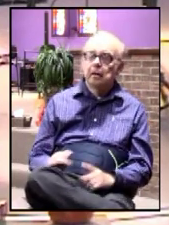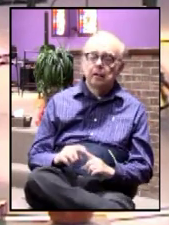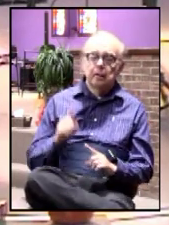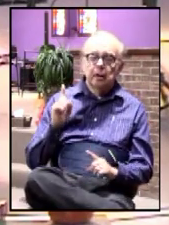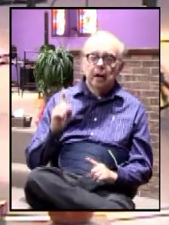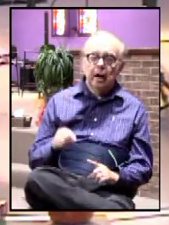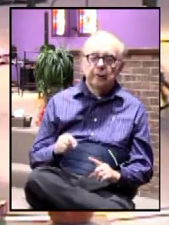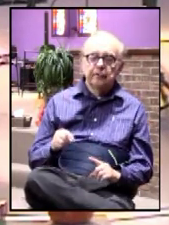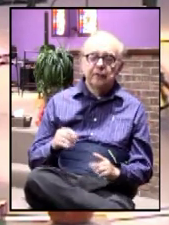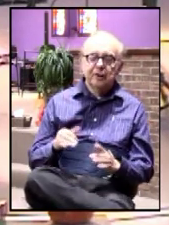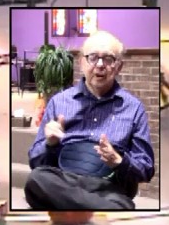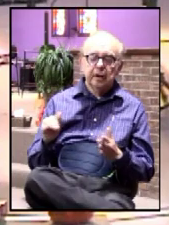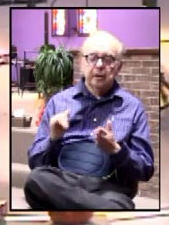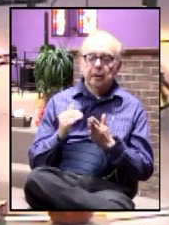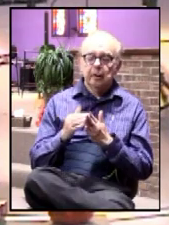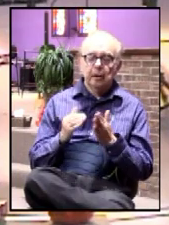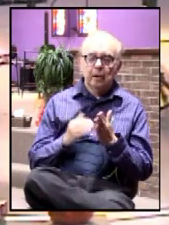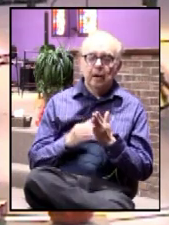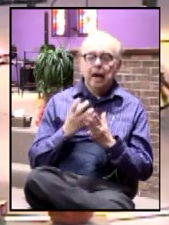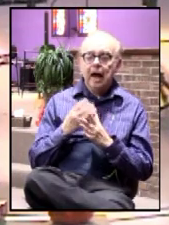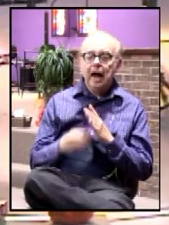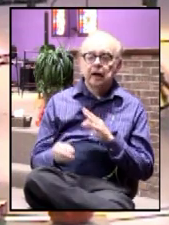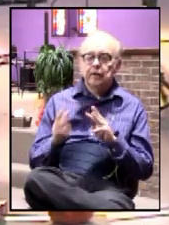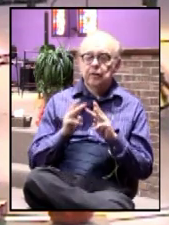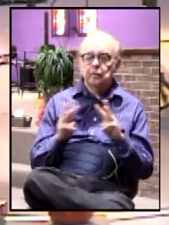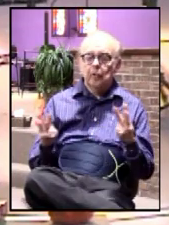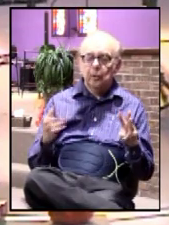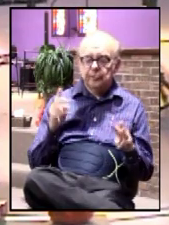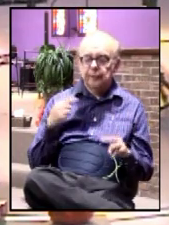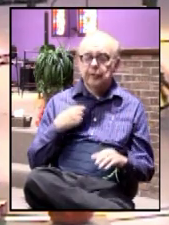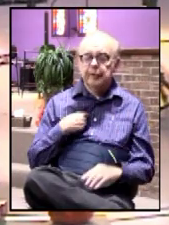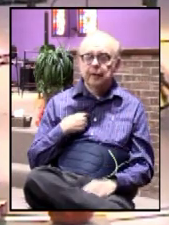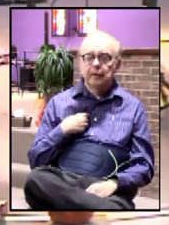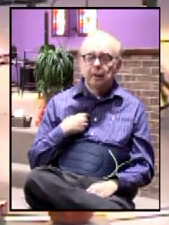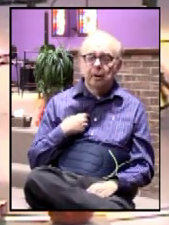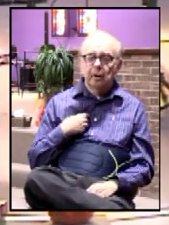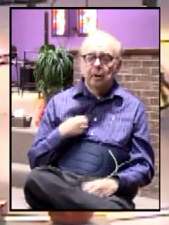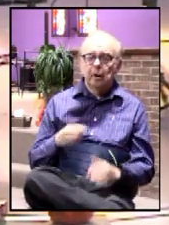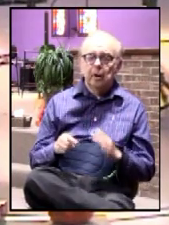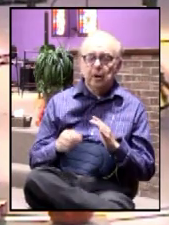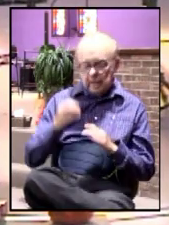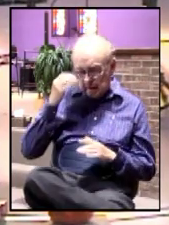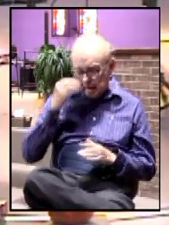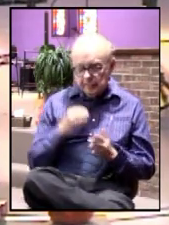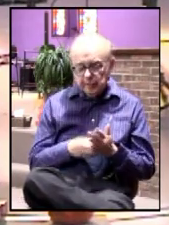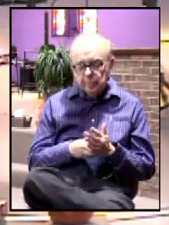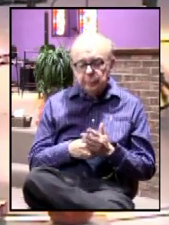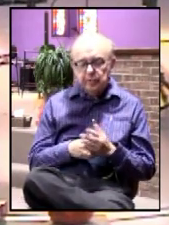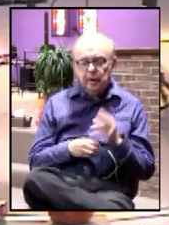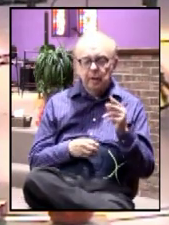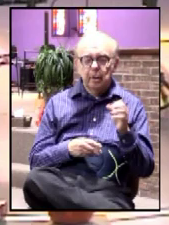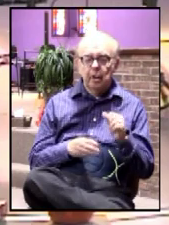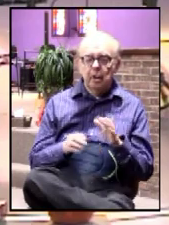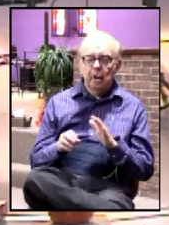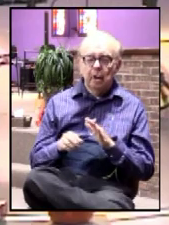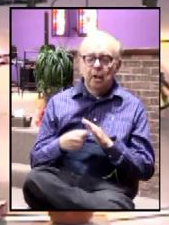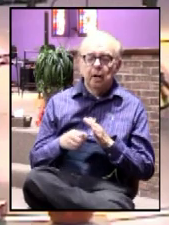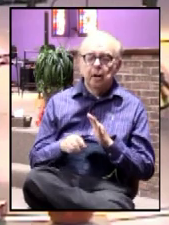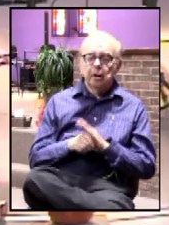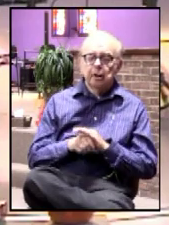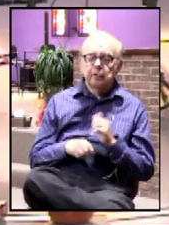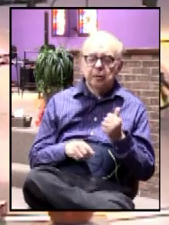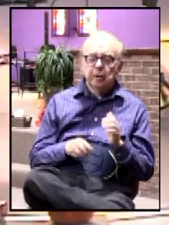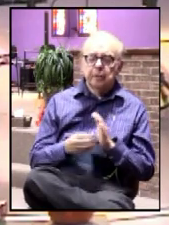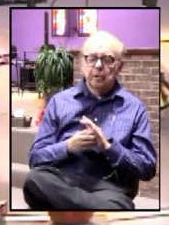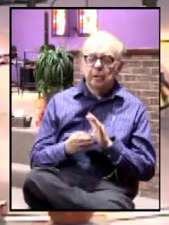But you have to take this message out of these walls for me. Hebrews chapter 10, verse